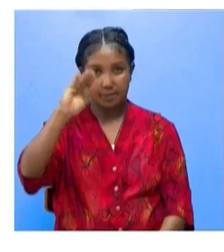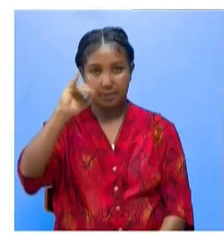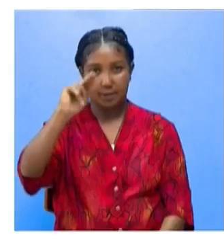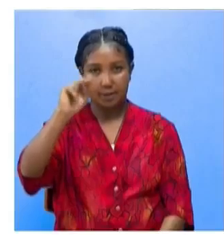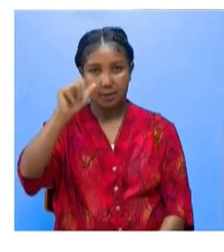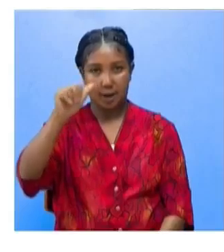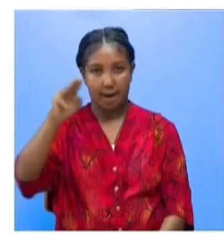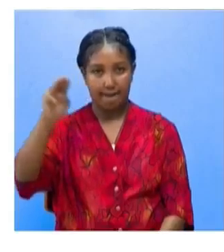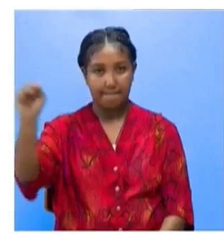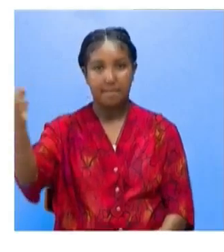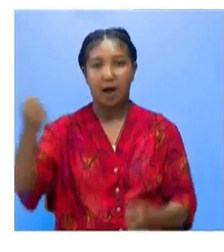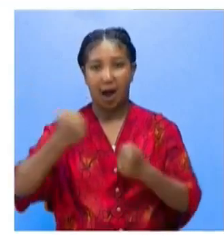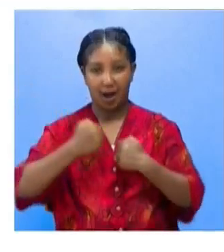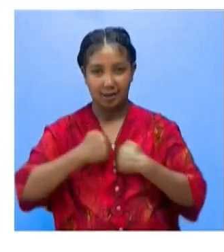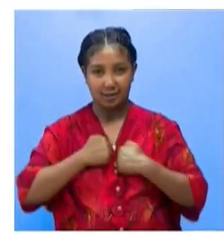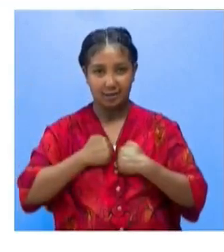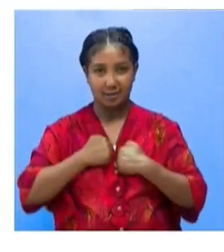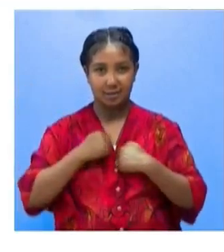Biniam has